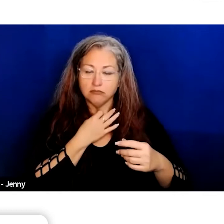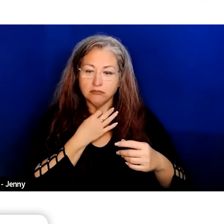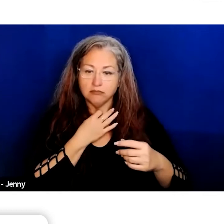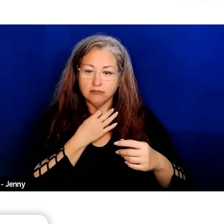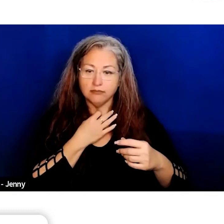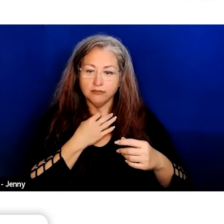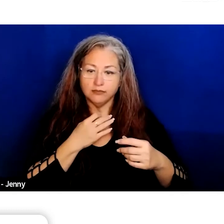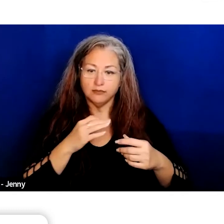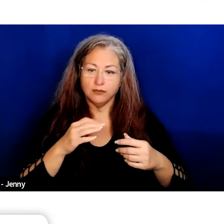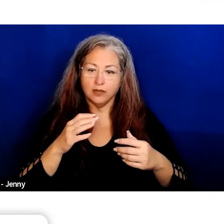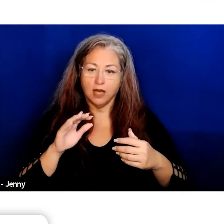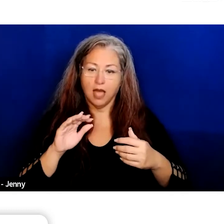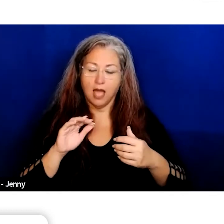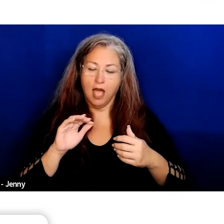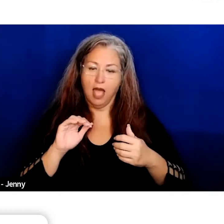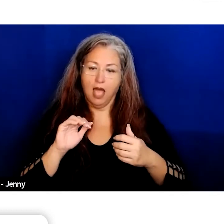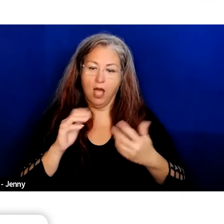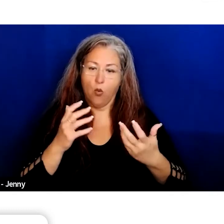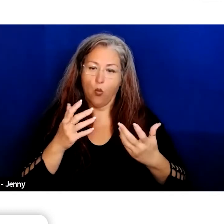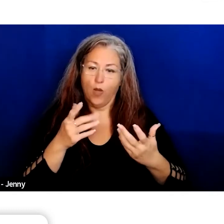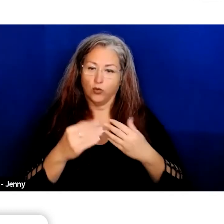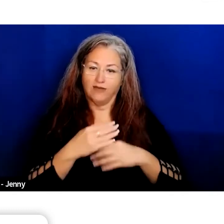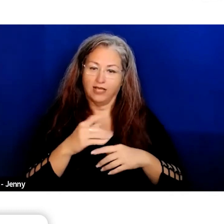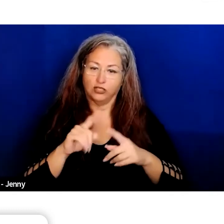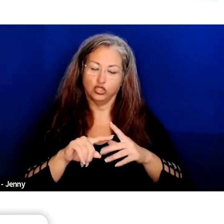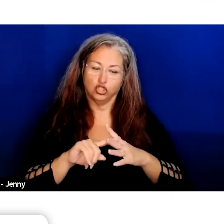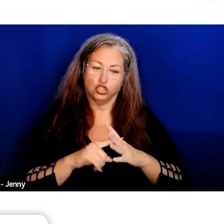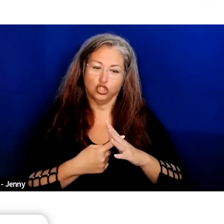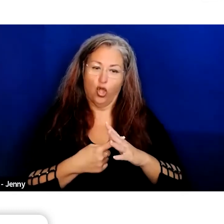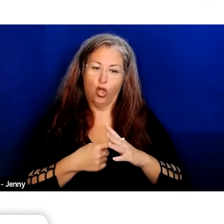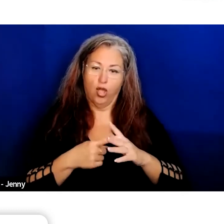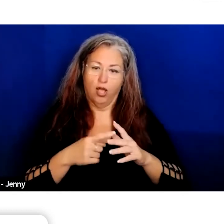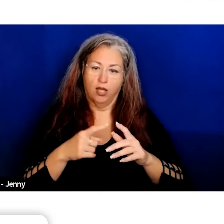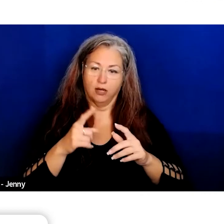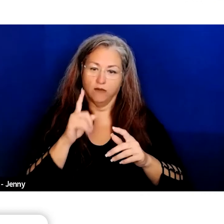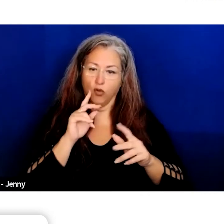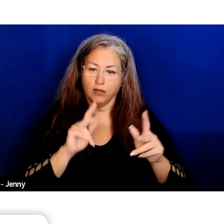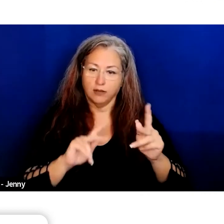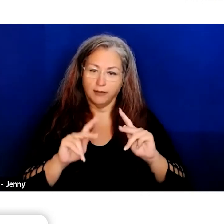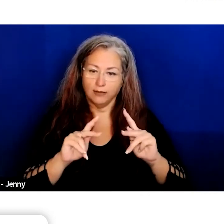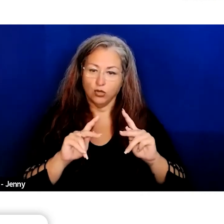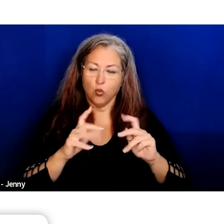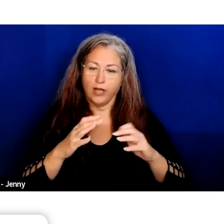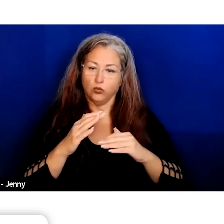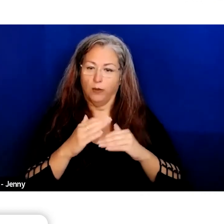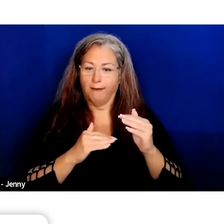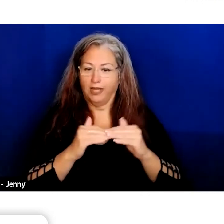to start as a roadmap for people who are building